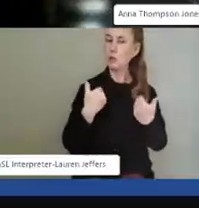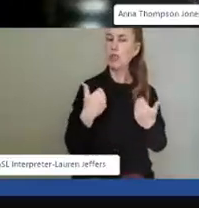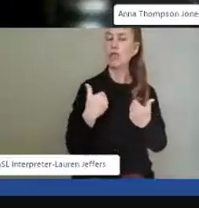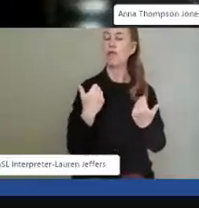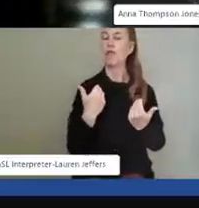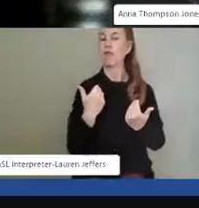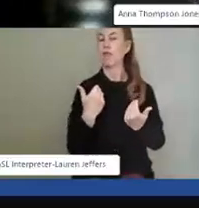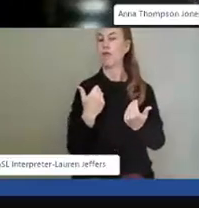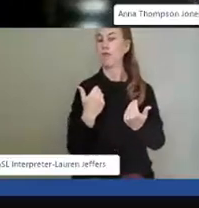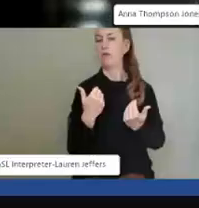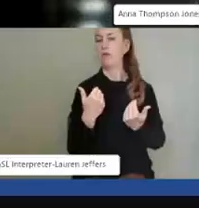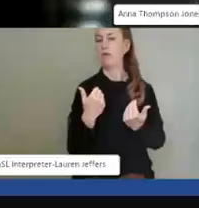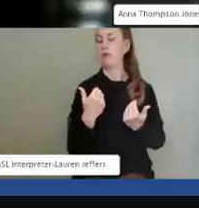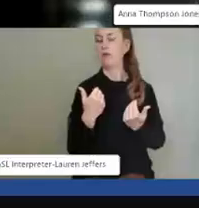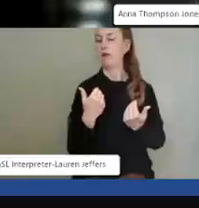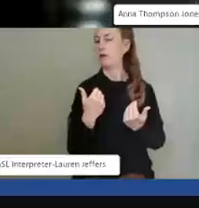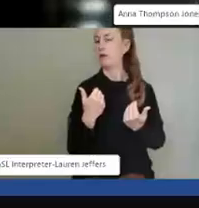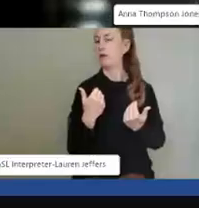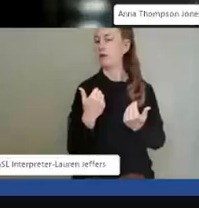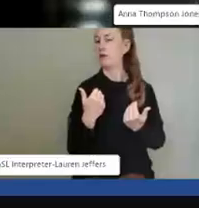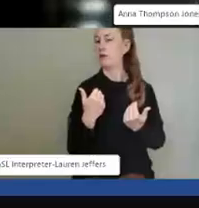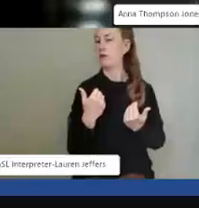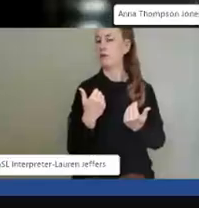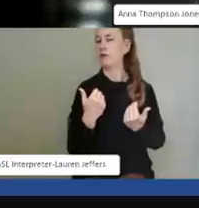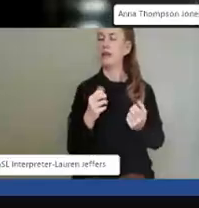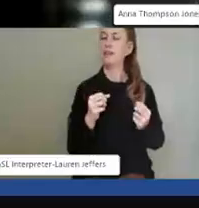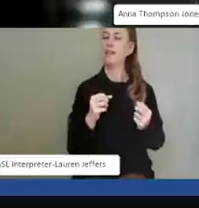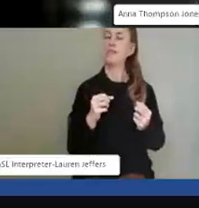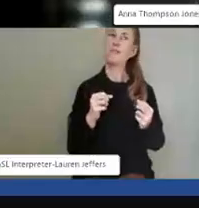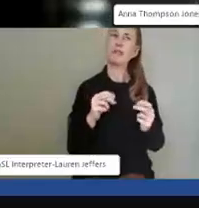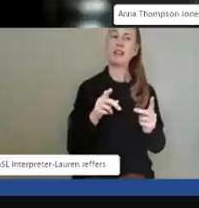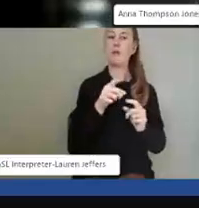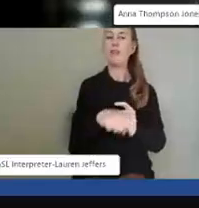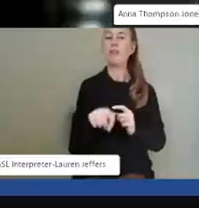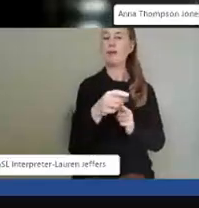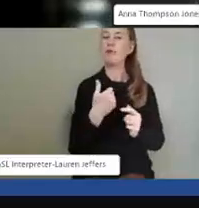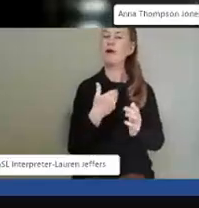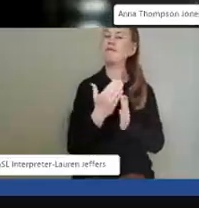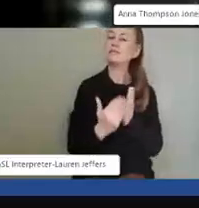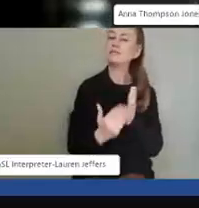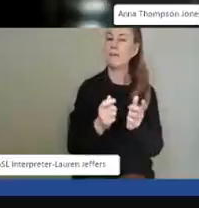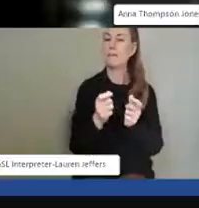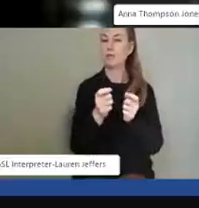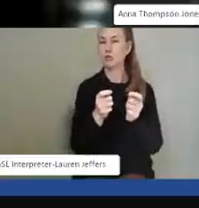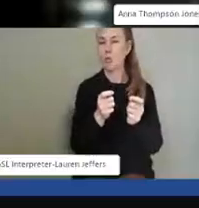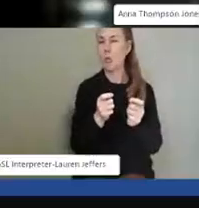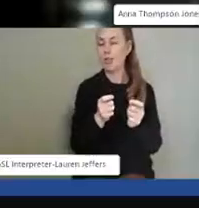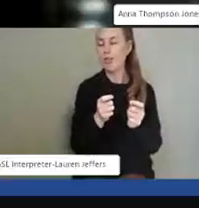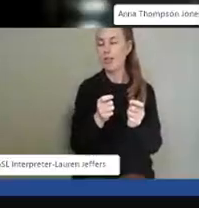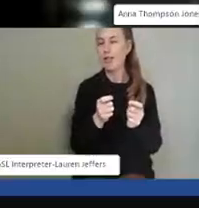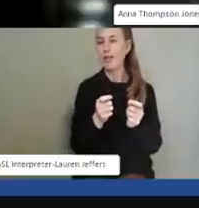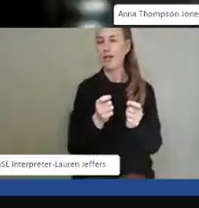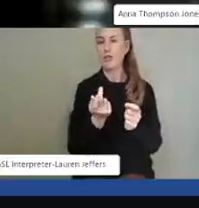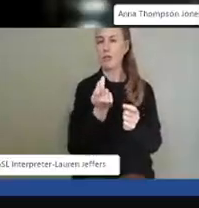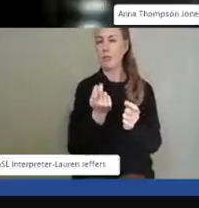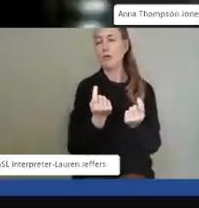putting them in control or have some control of what we're going to be doing,